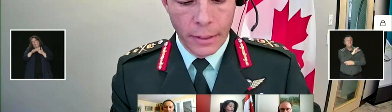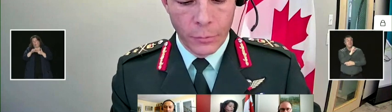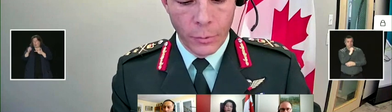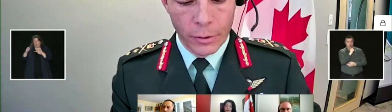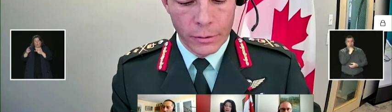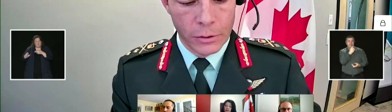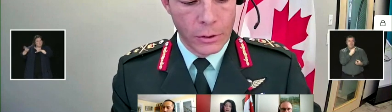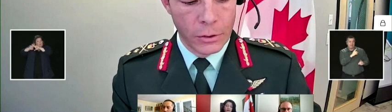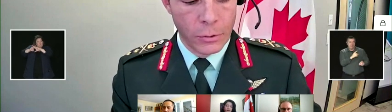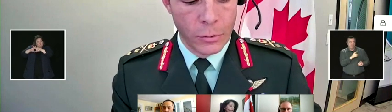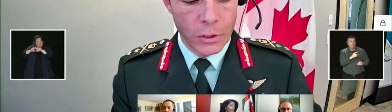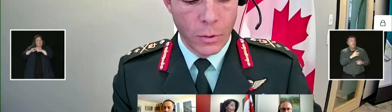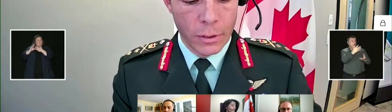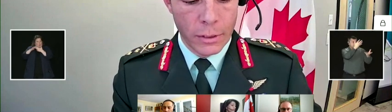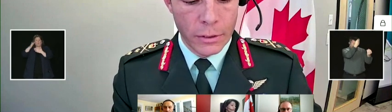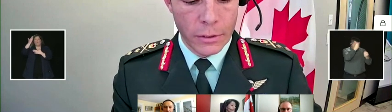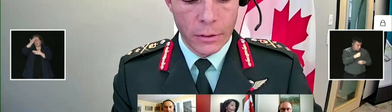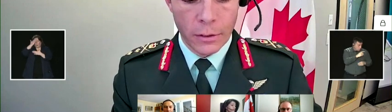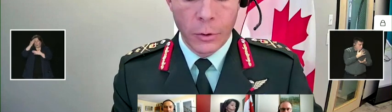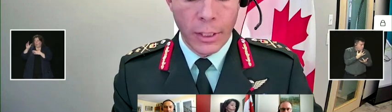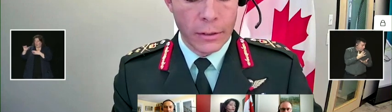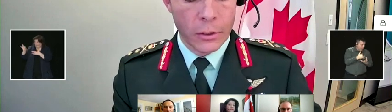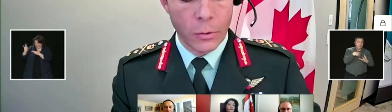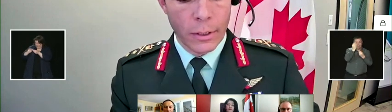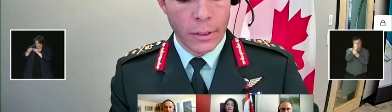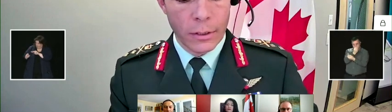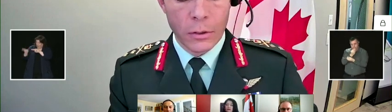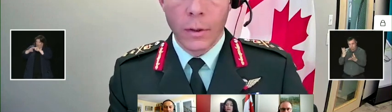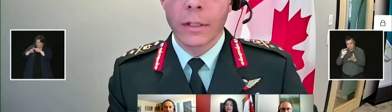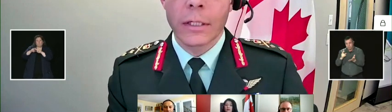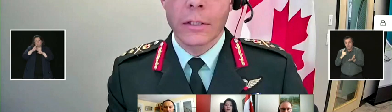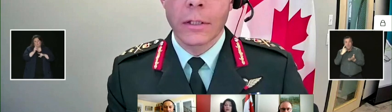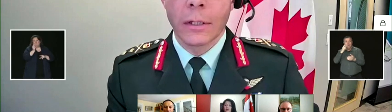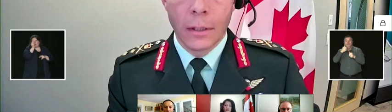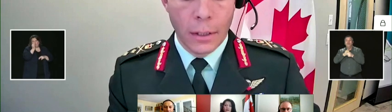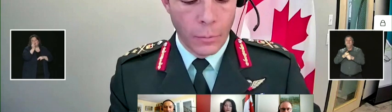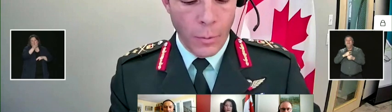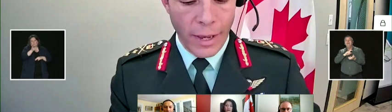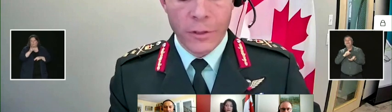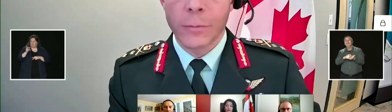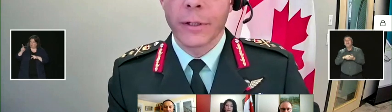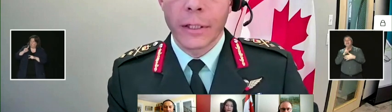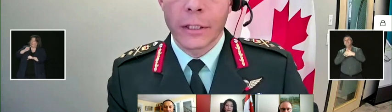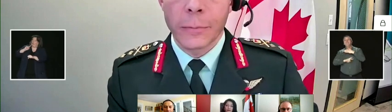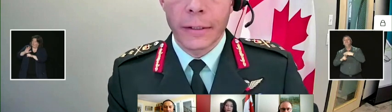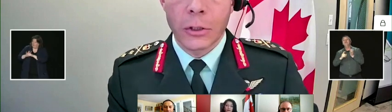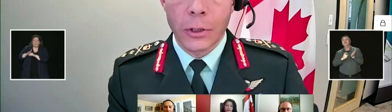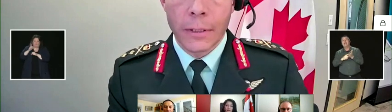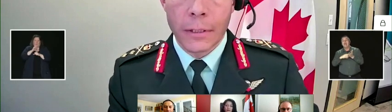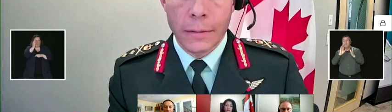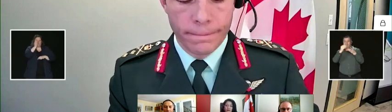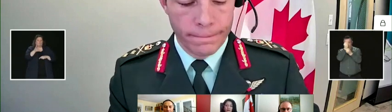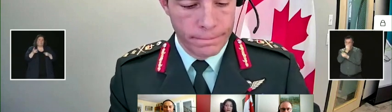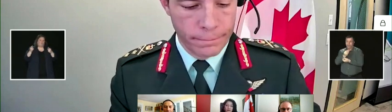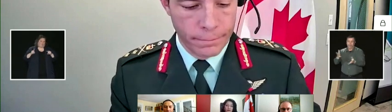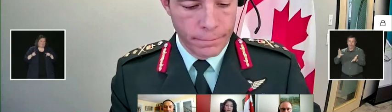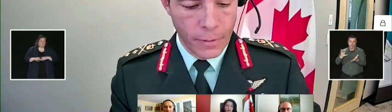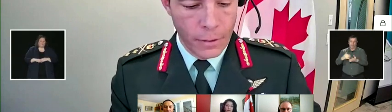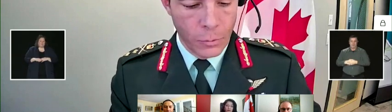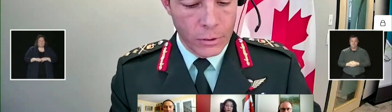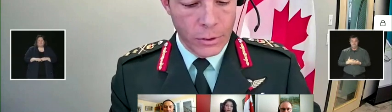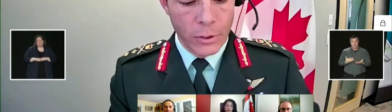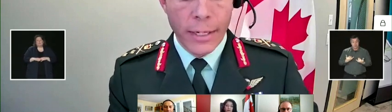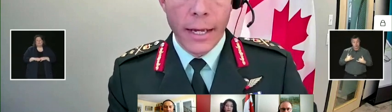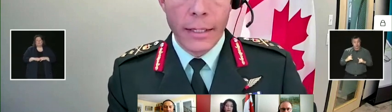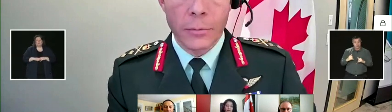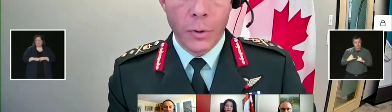online, and we will continue these quantities, communicate these quantities when we have visibility on expected shipments.